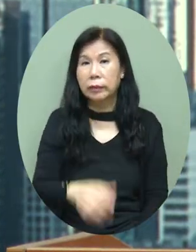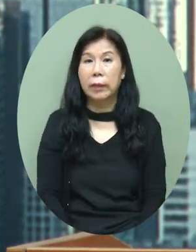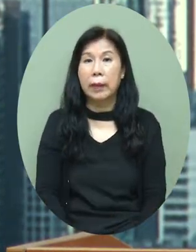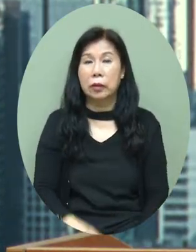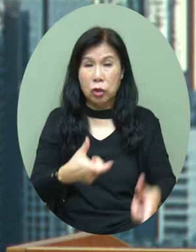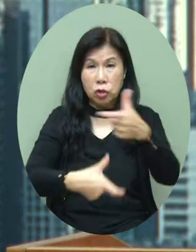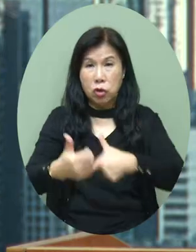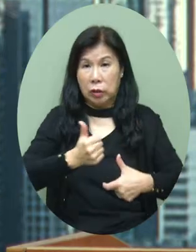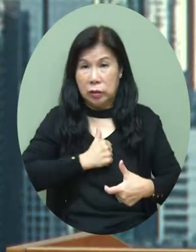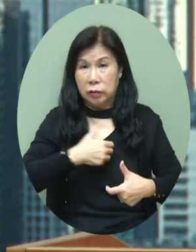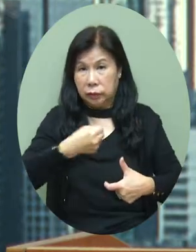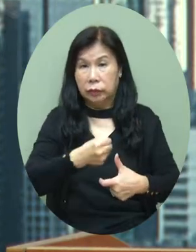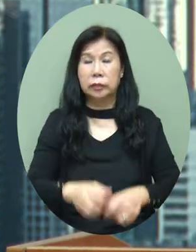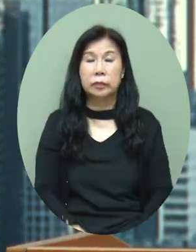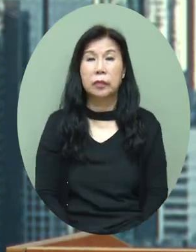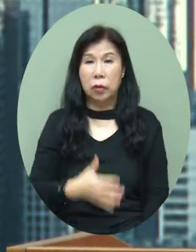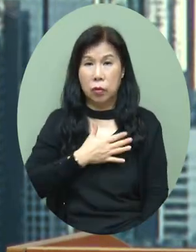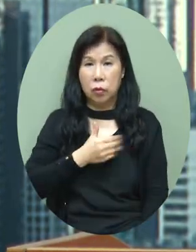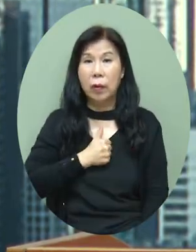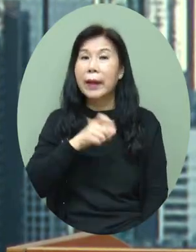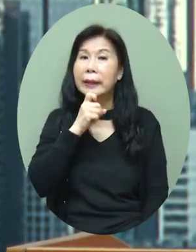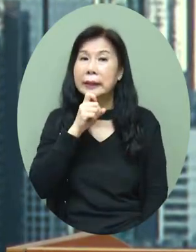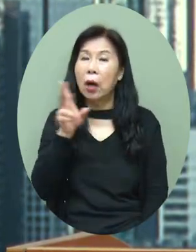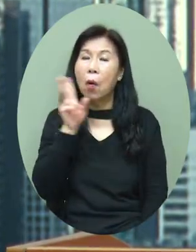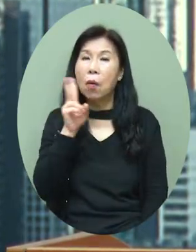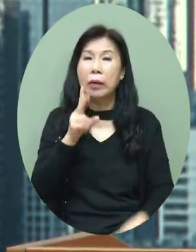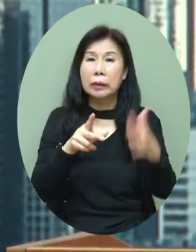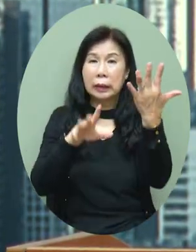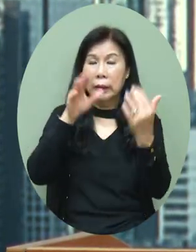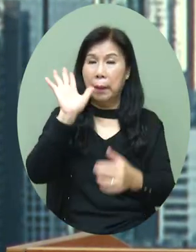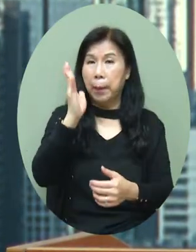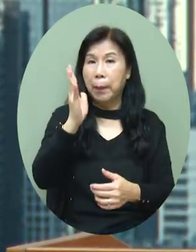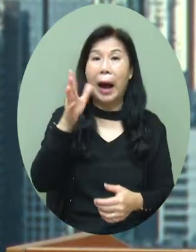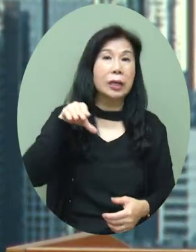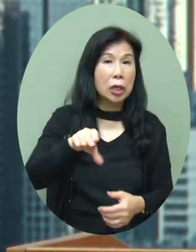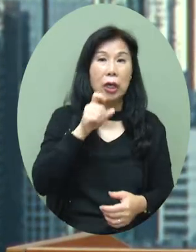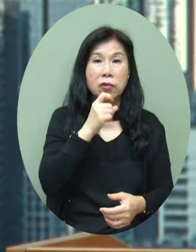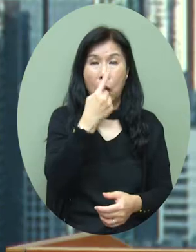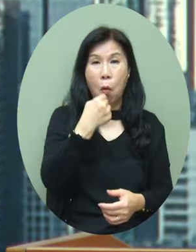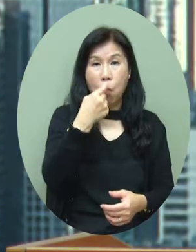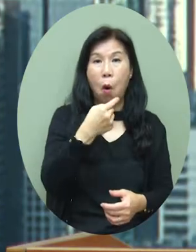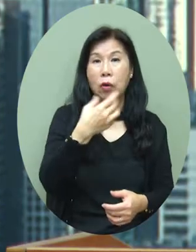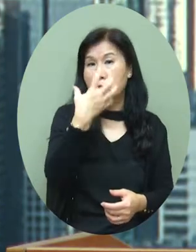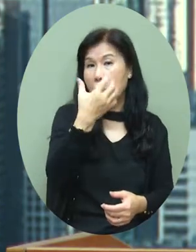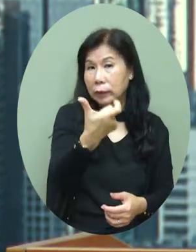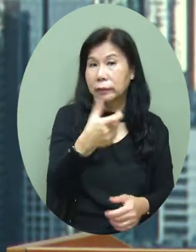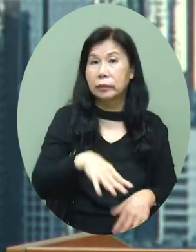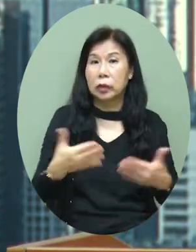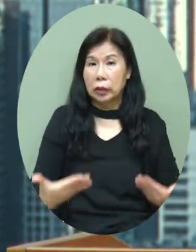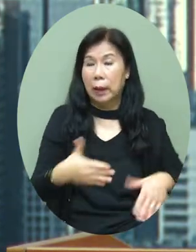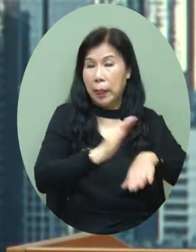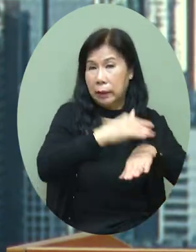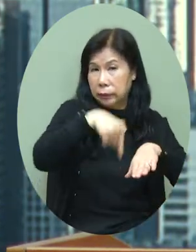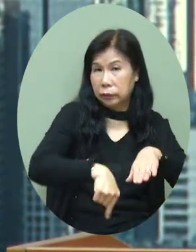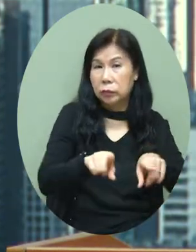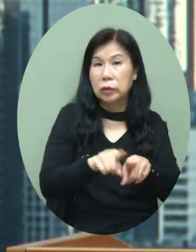than 50 billion. So we believe this year, when dealing with civil service pay